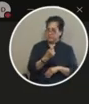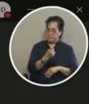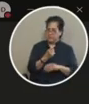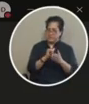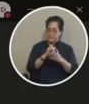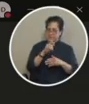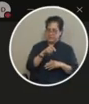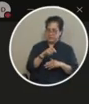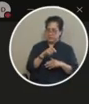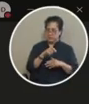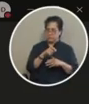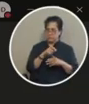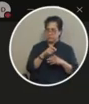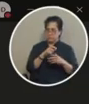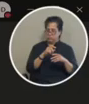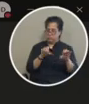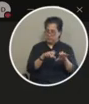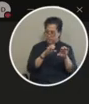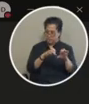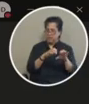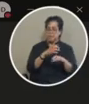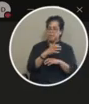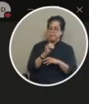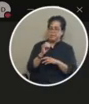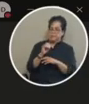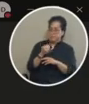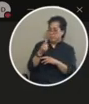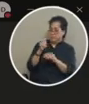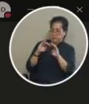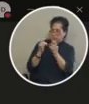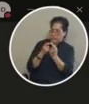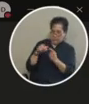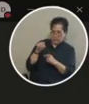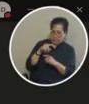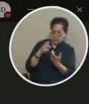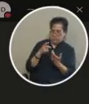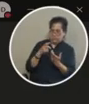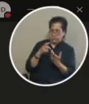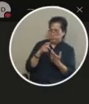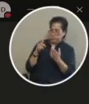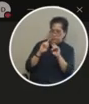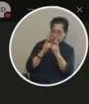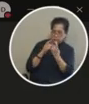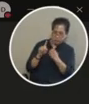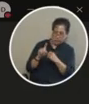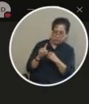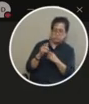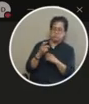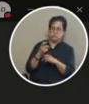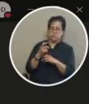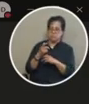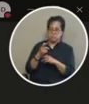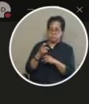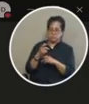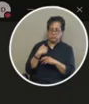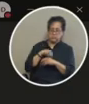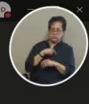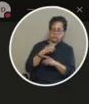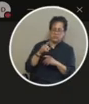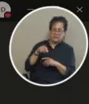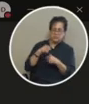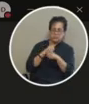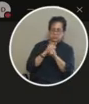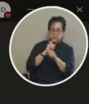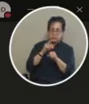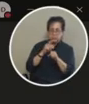needs to be safeguarded. And I think, other council members listening to them and to Mayor Pro Tem Swartzfein, we do want to make sure